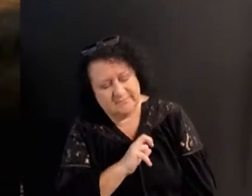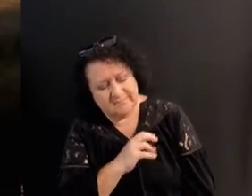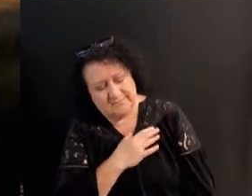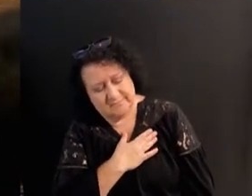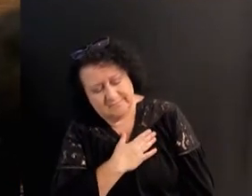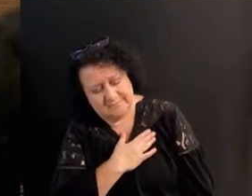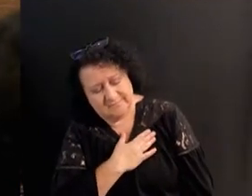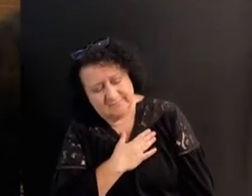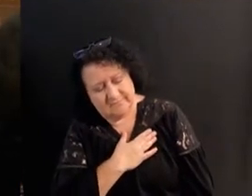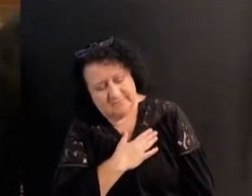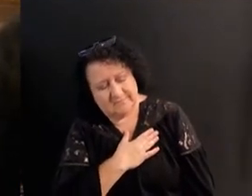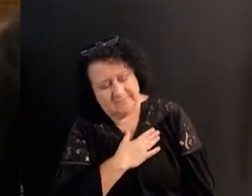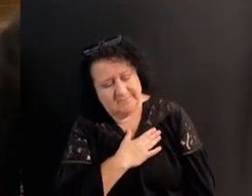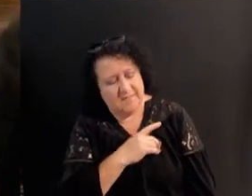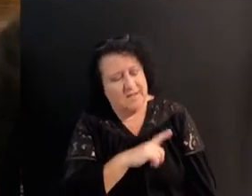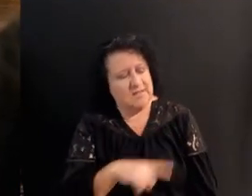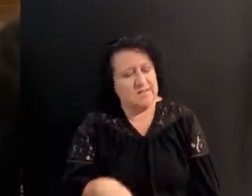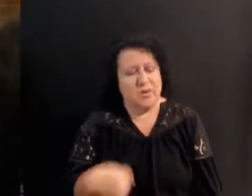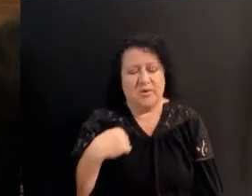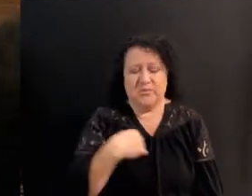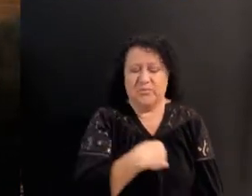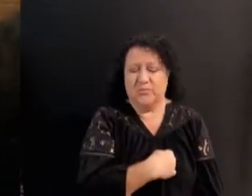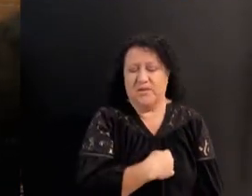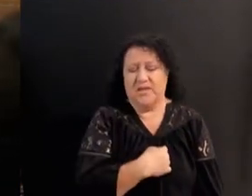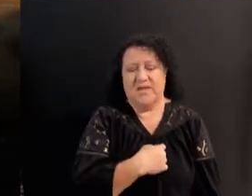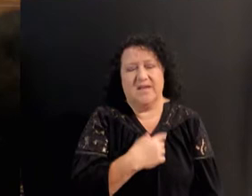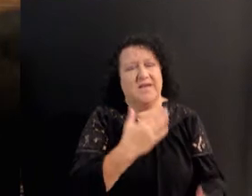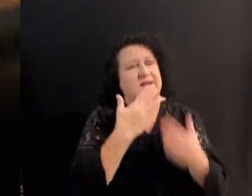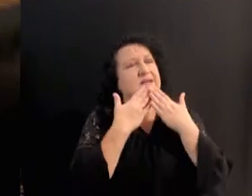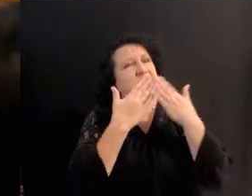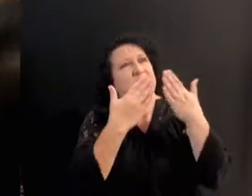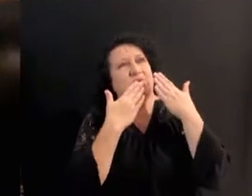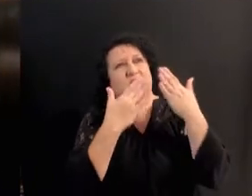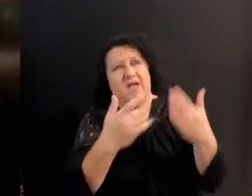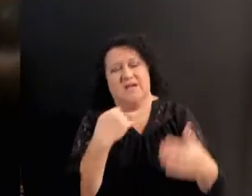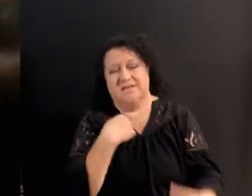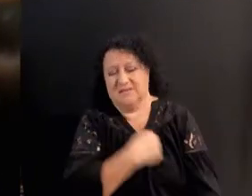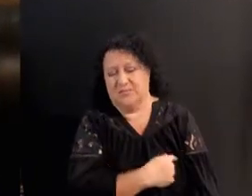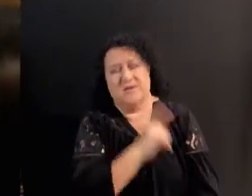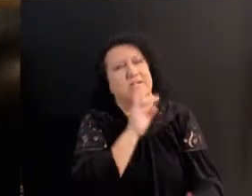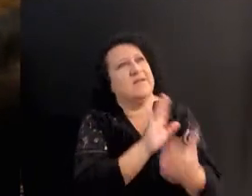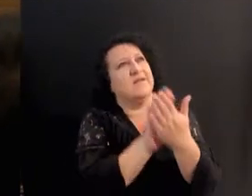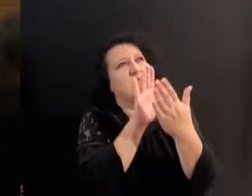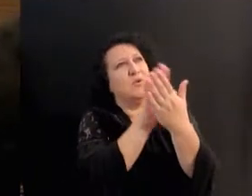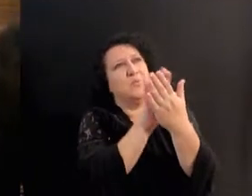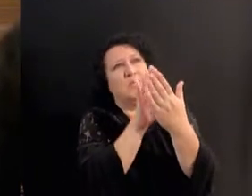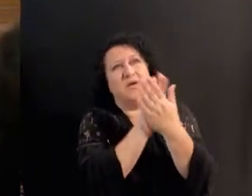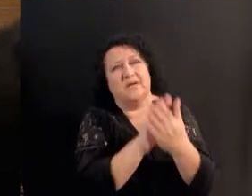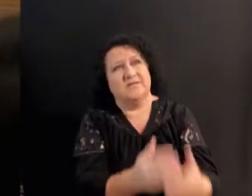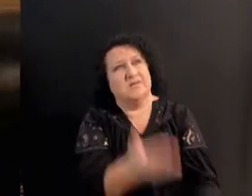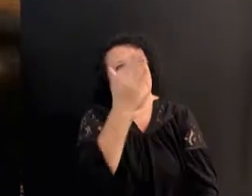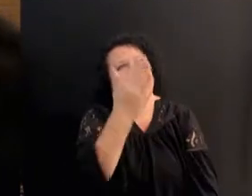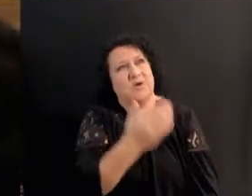Lord, we give you thanks. Oh, we give you thanks. We give you praise. We give you glory and